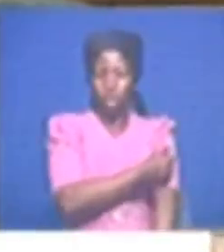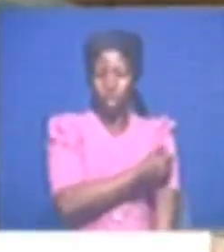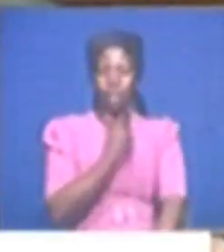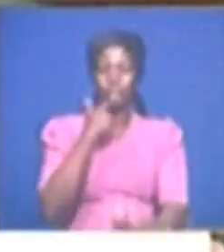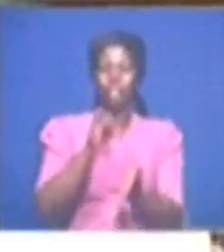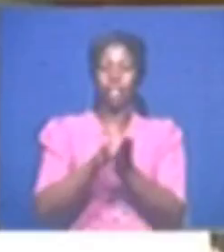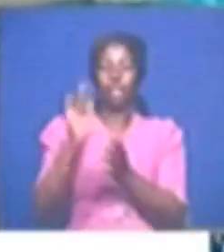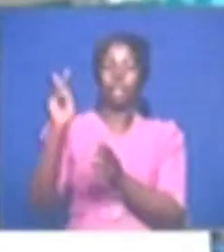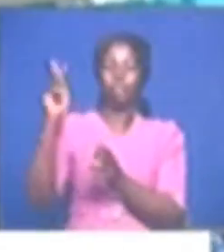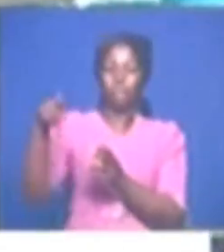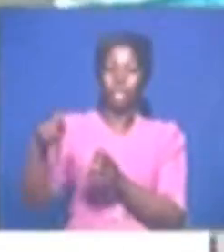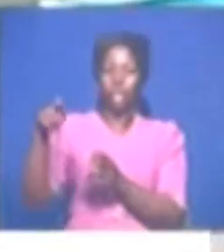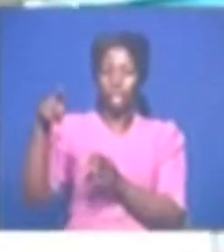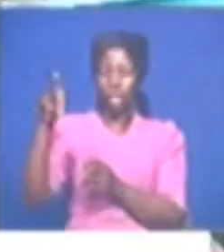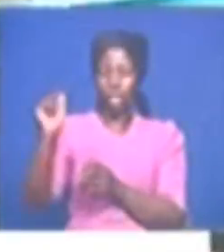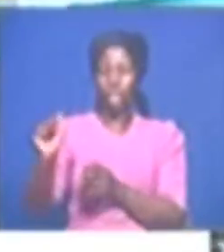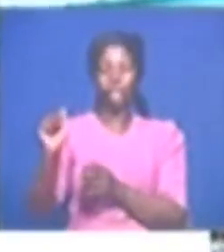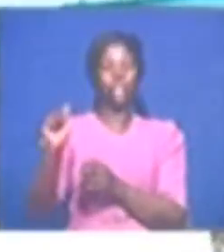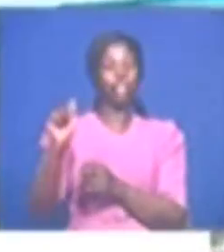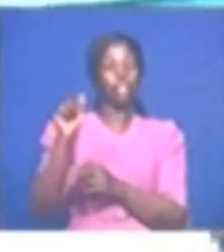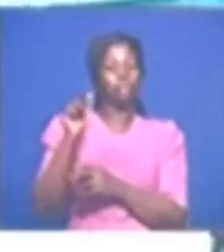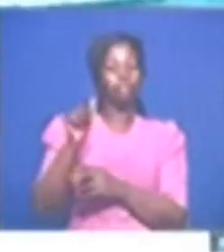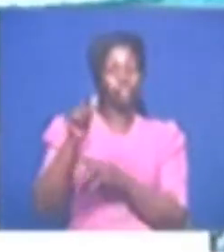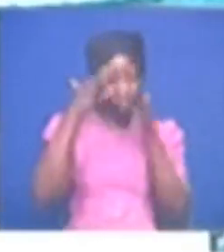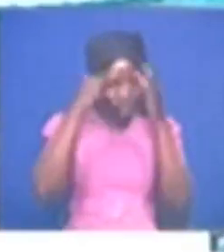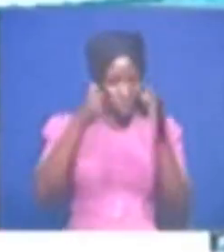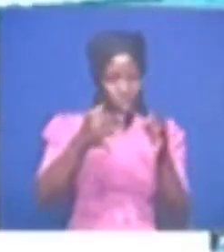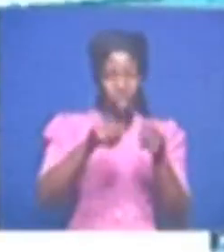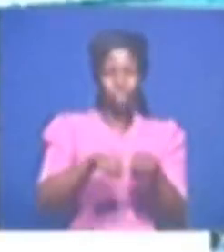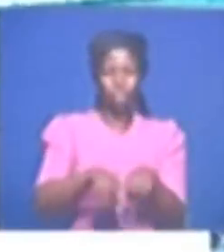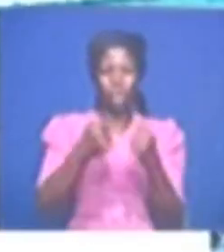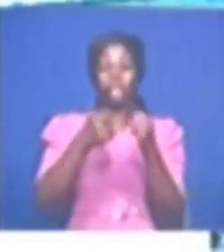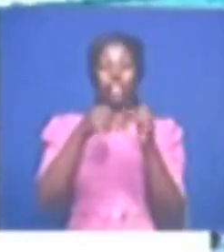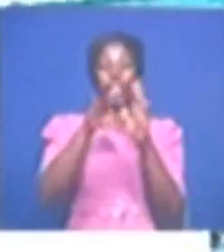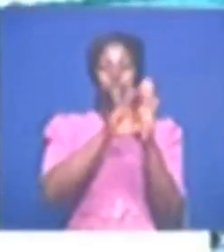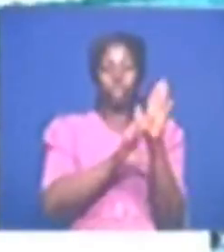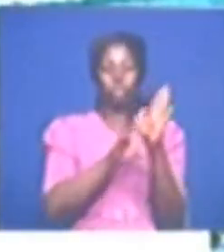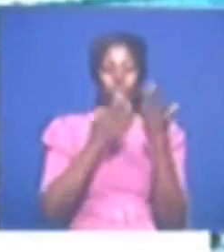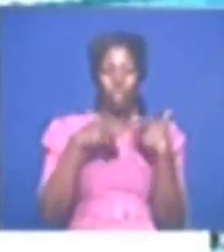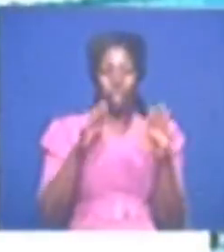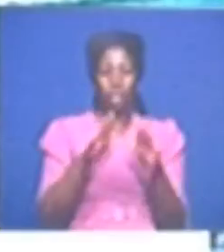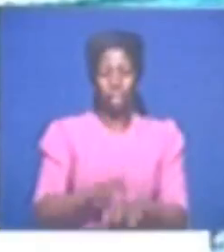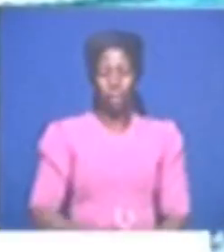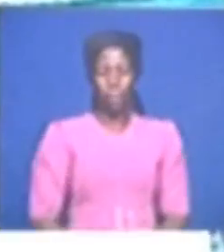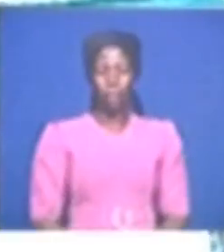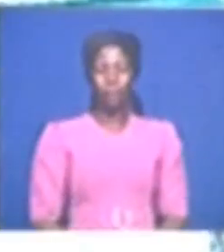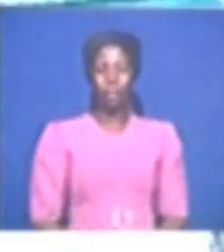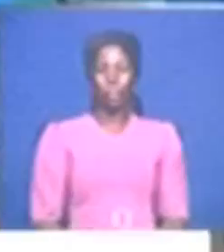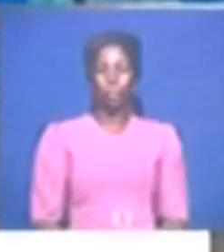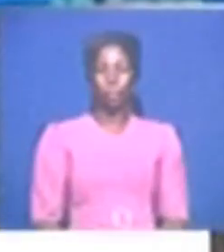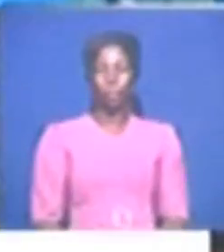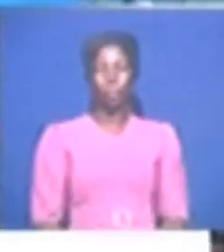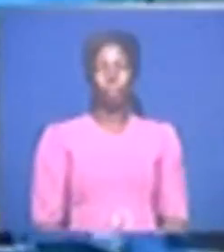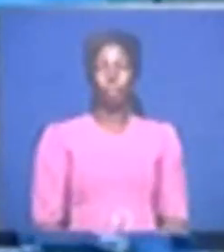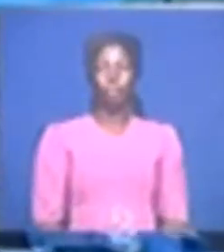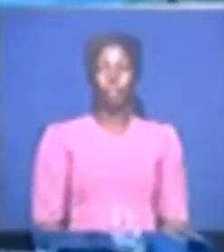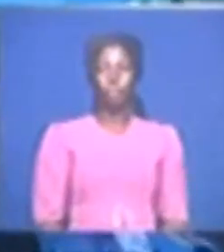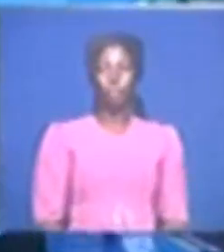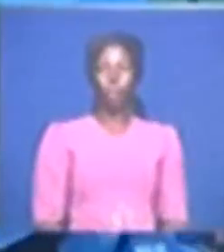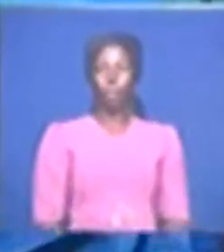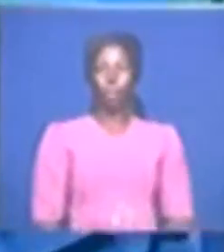KPA board was in breach of the Constitution. Eric Biegon reporting for Channel 1 News.